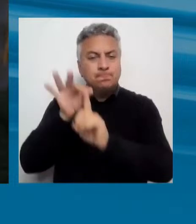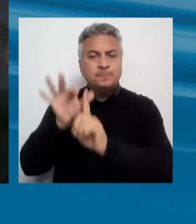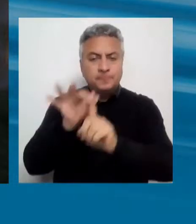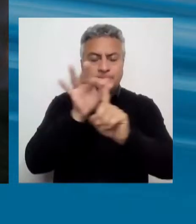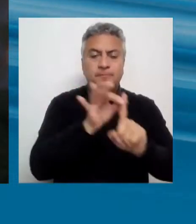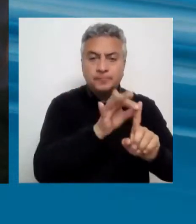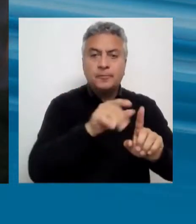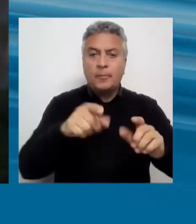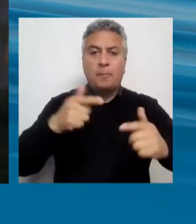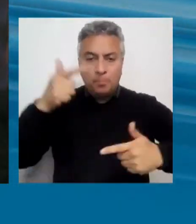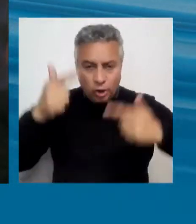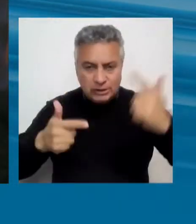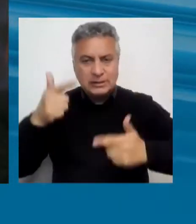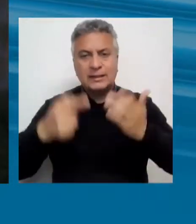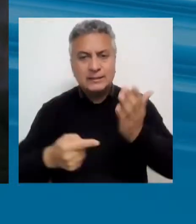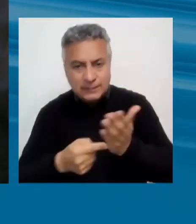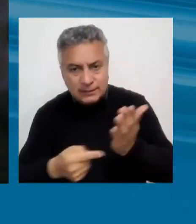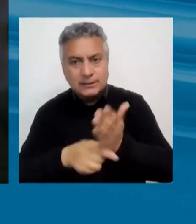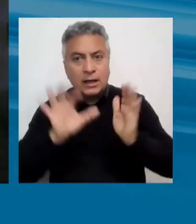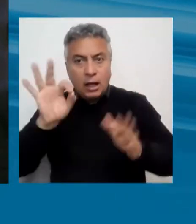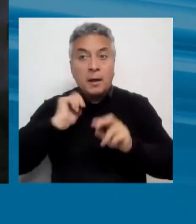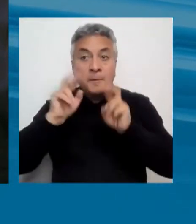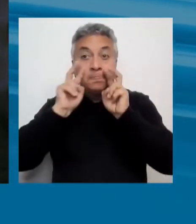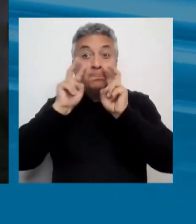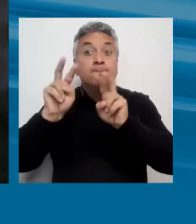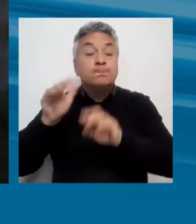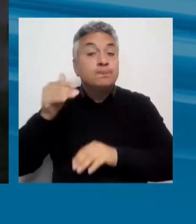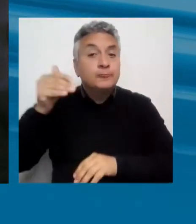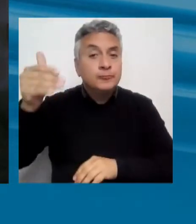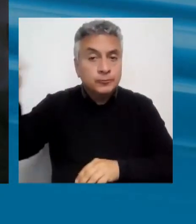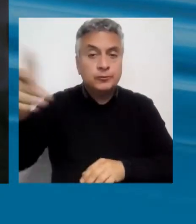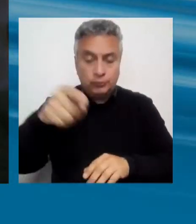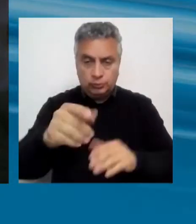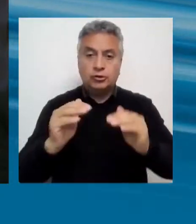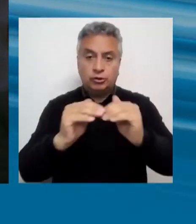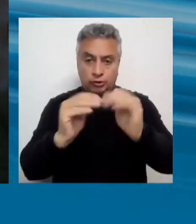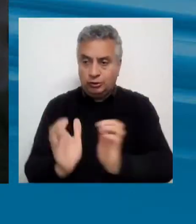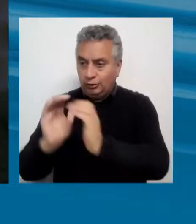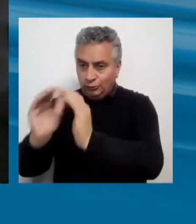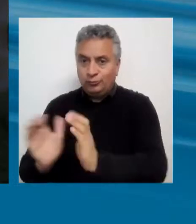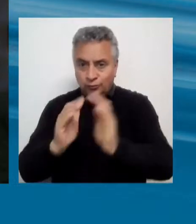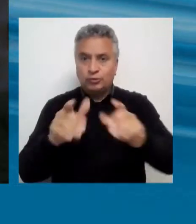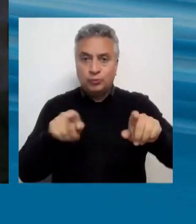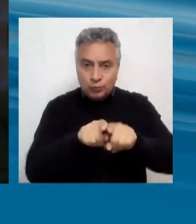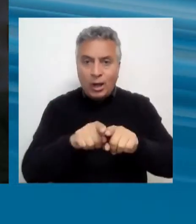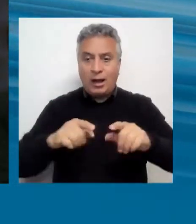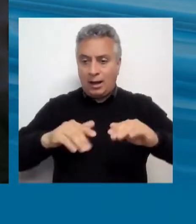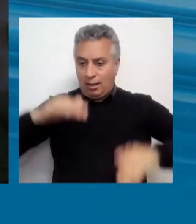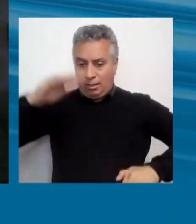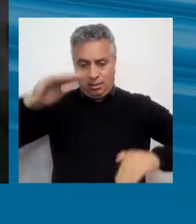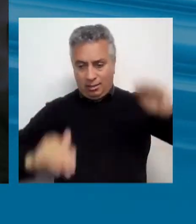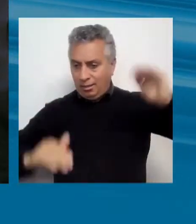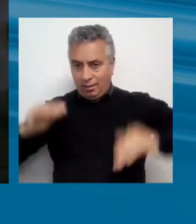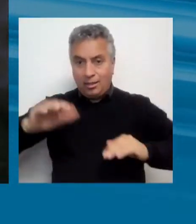operational skills, policies, and perspectives of institutions in order to reduce inequality in the